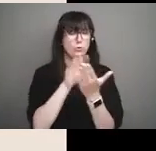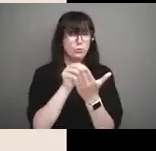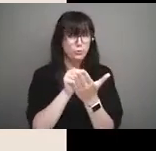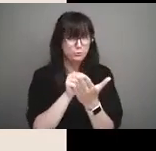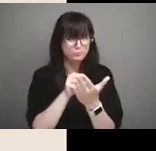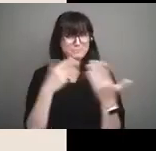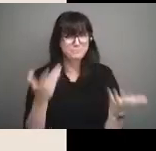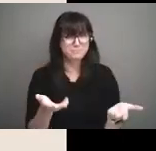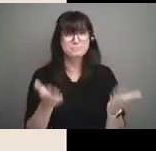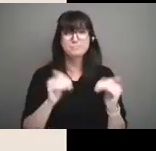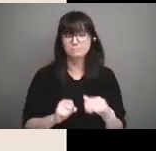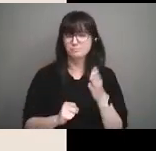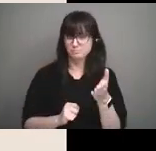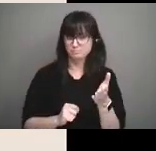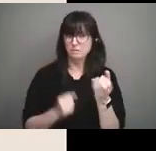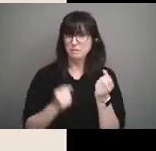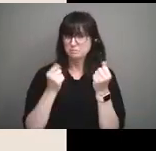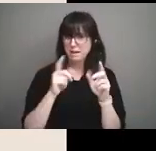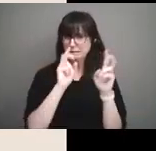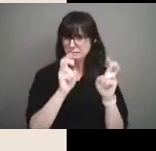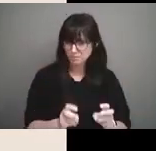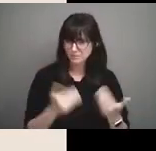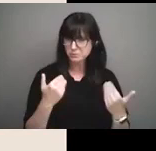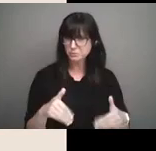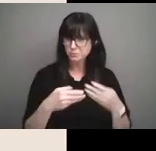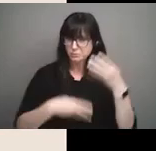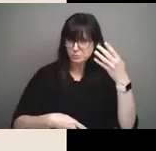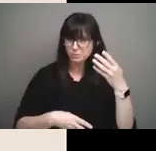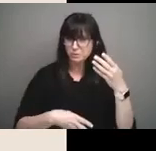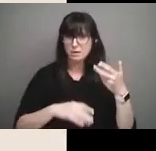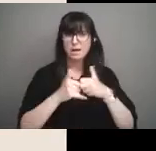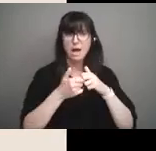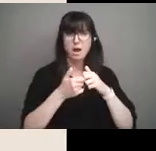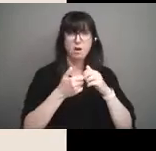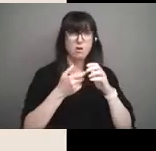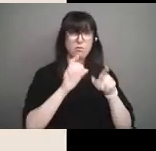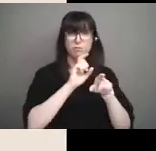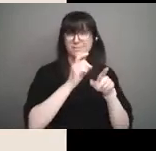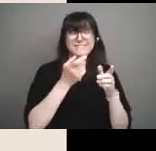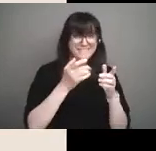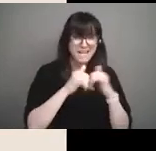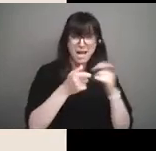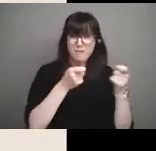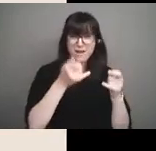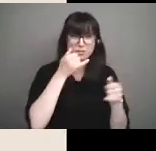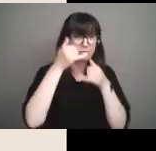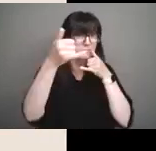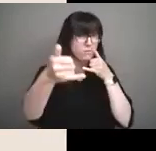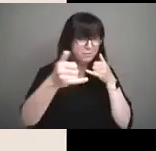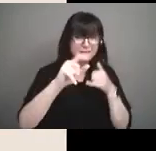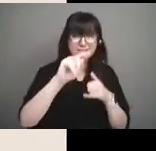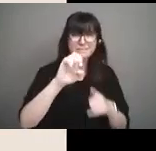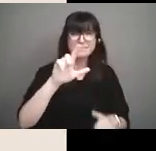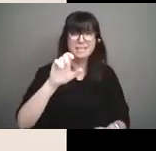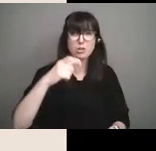it has lots of different topics. It talks about troubleshooting the teleconference line. So we've armed our